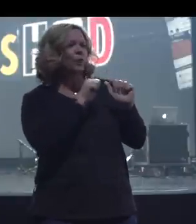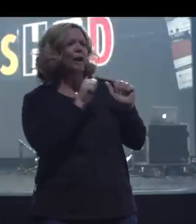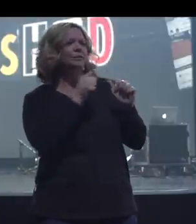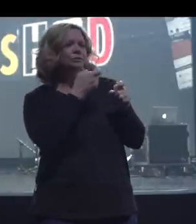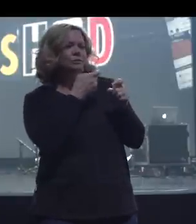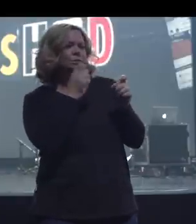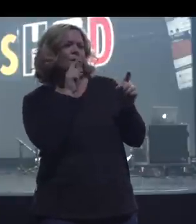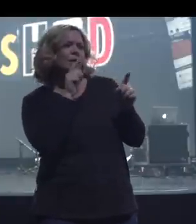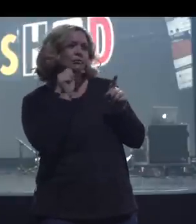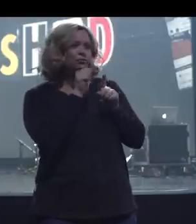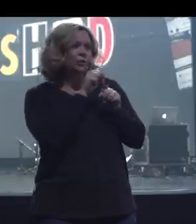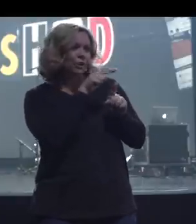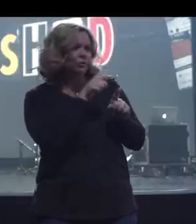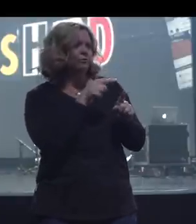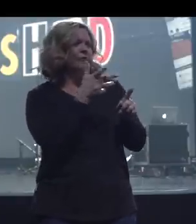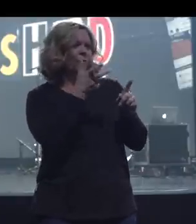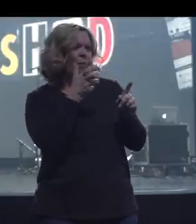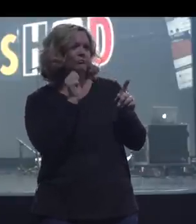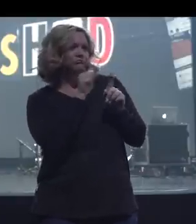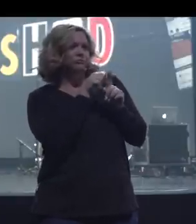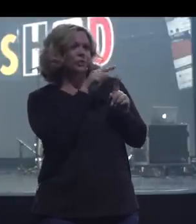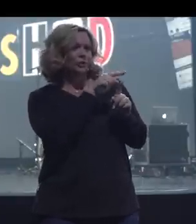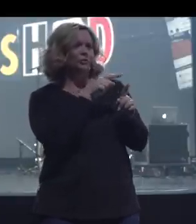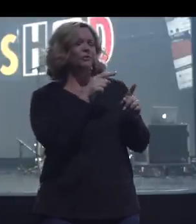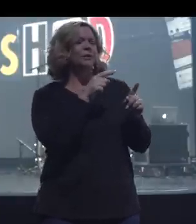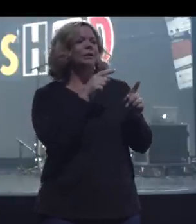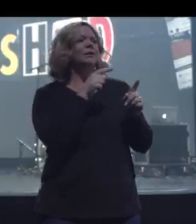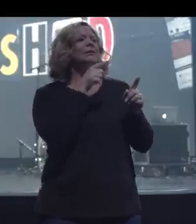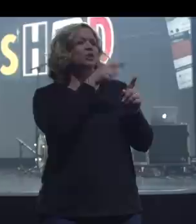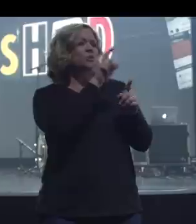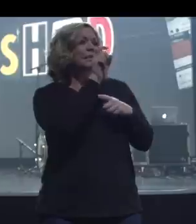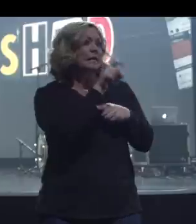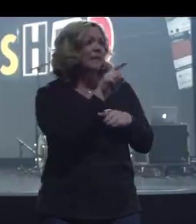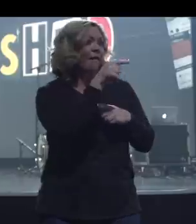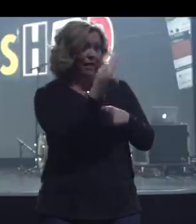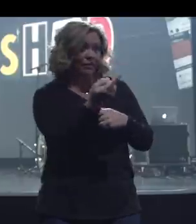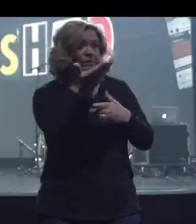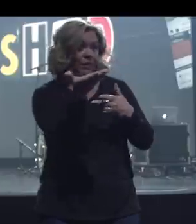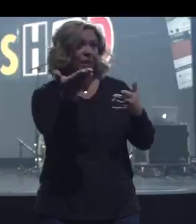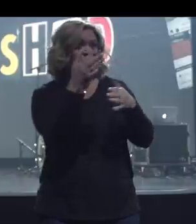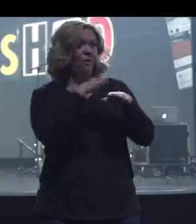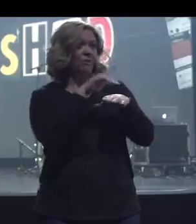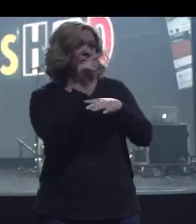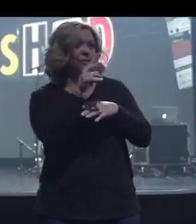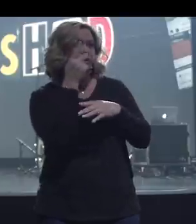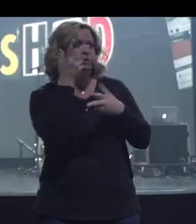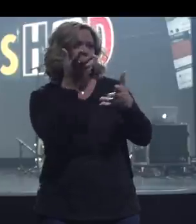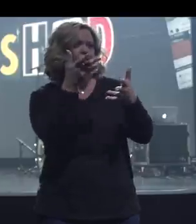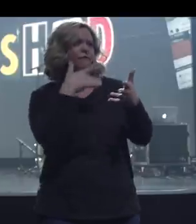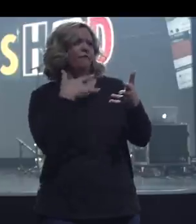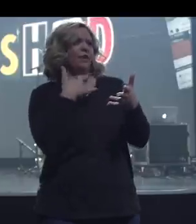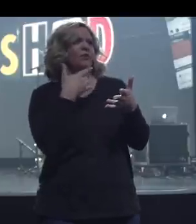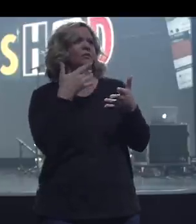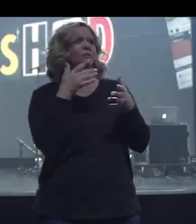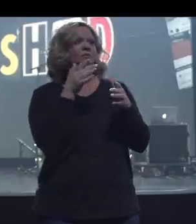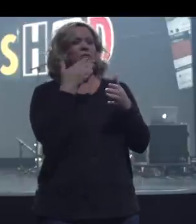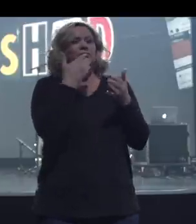you. That's the words I use all the time. They're trying to trick you that you need this for you to feel like you're enough.